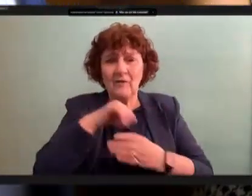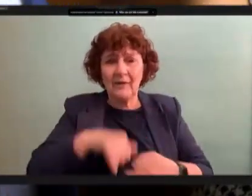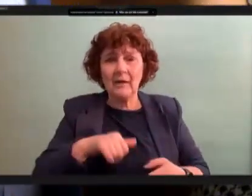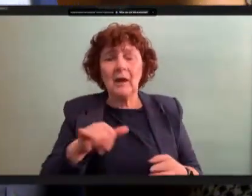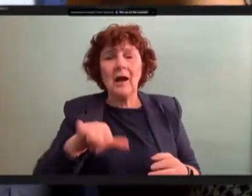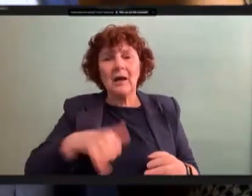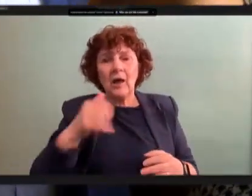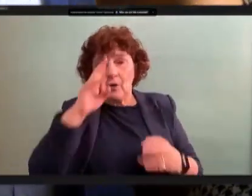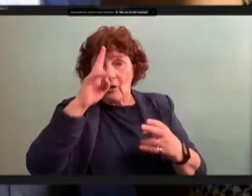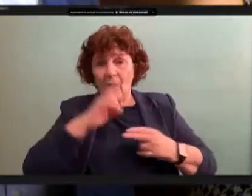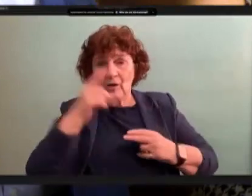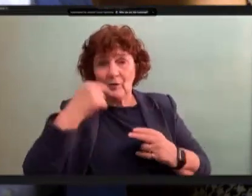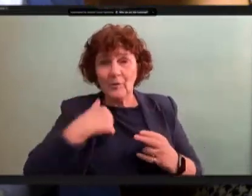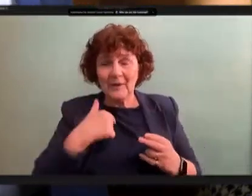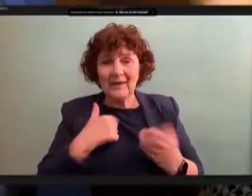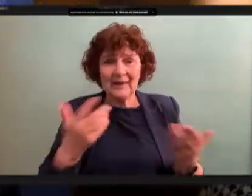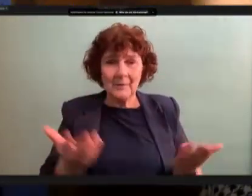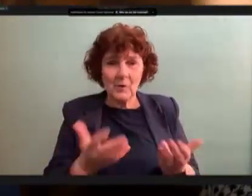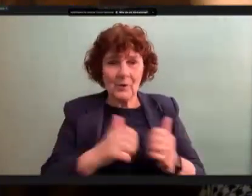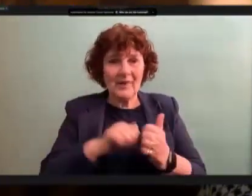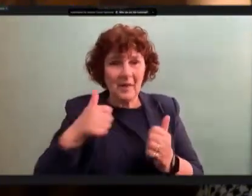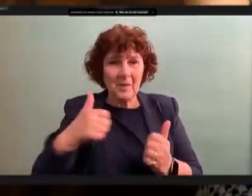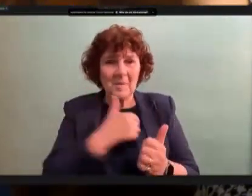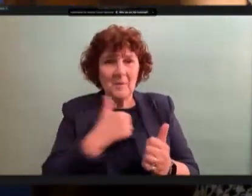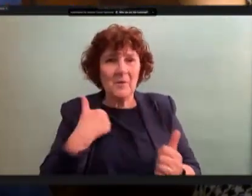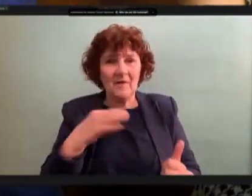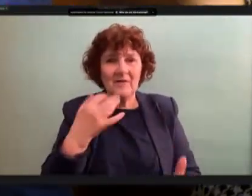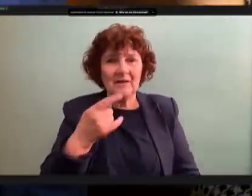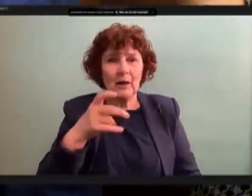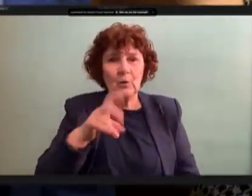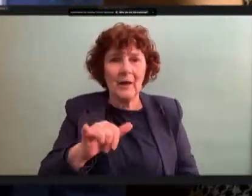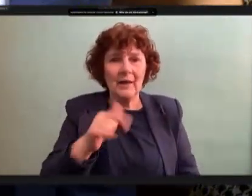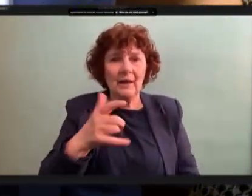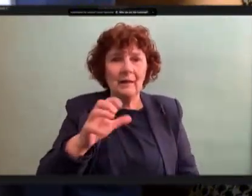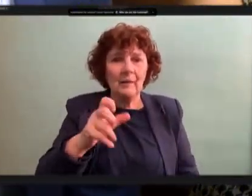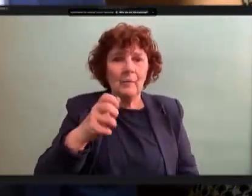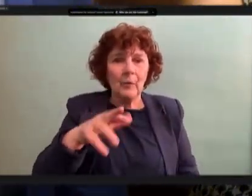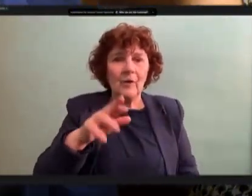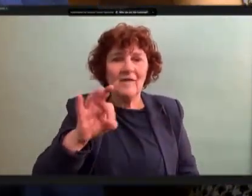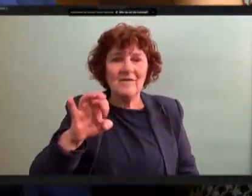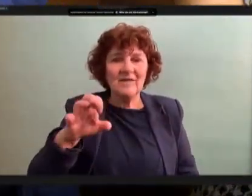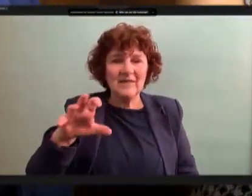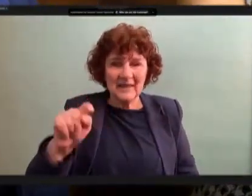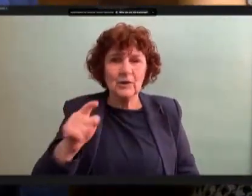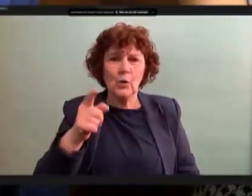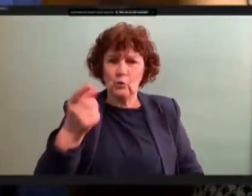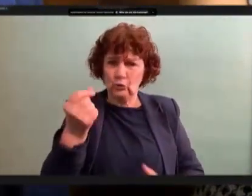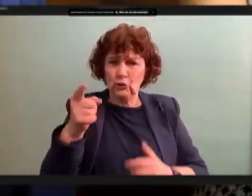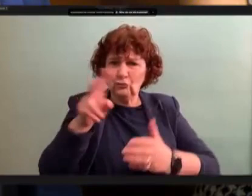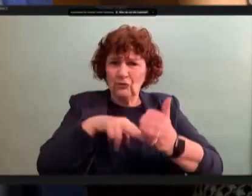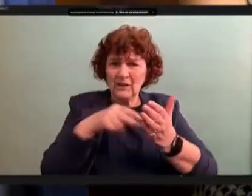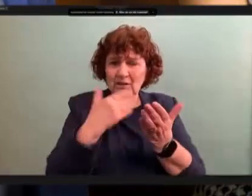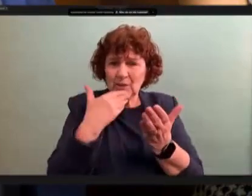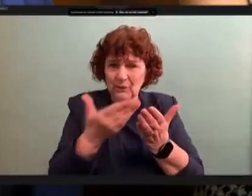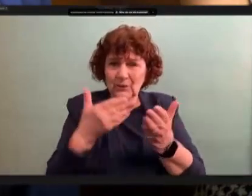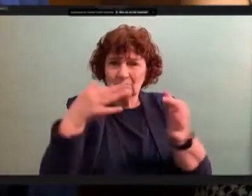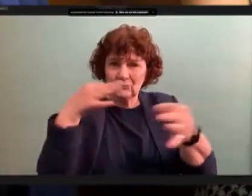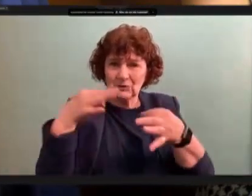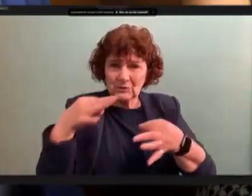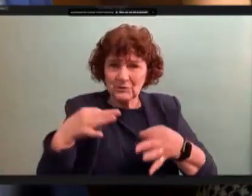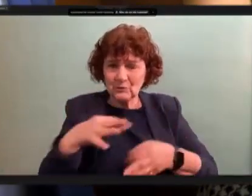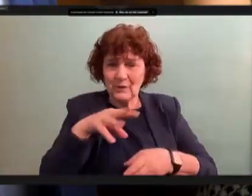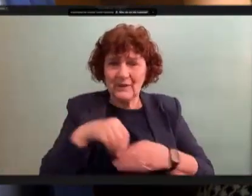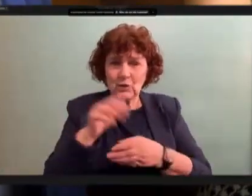here at the Gateway Clipper Fleet. Much was a pretty good outline, a very good outline in the proclamation,